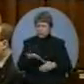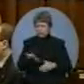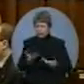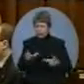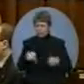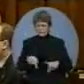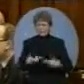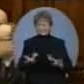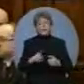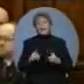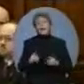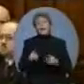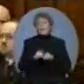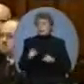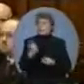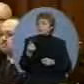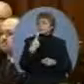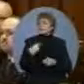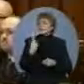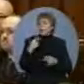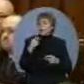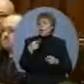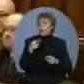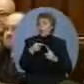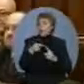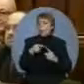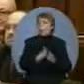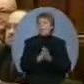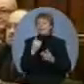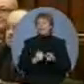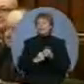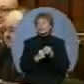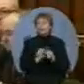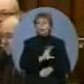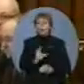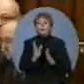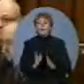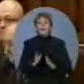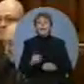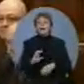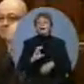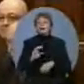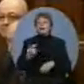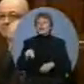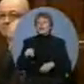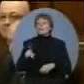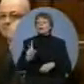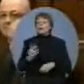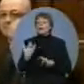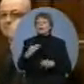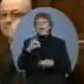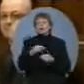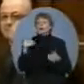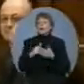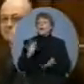supporting Canadians. What did the NDP vote against? Any of the tax cuts that we put in place. The